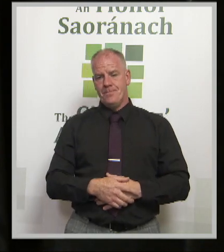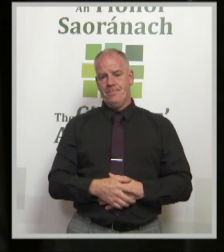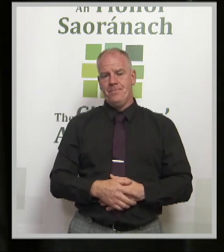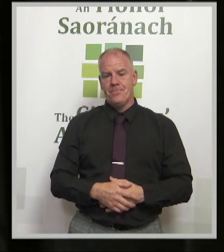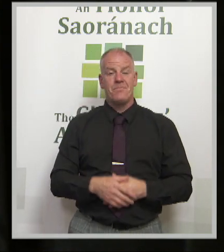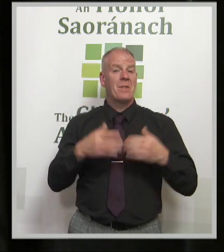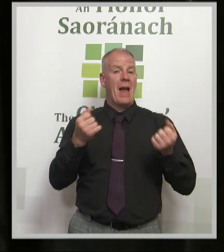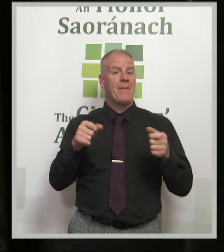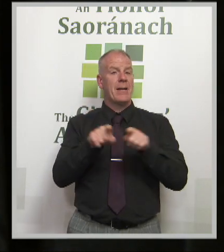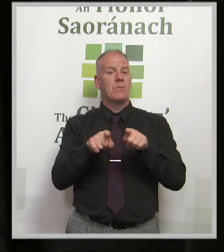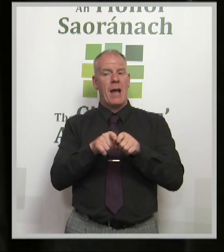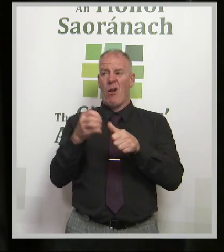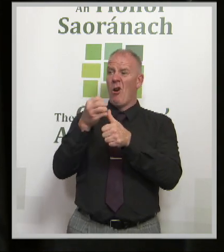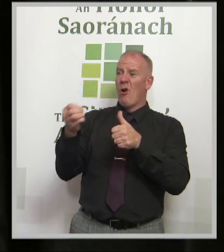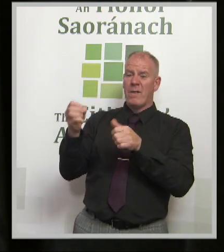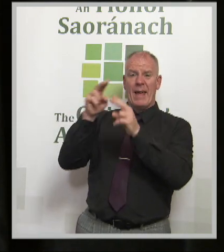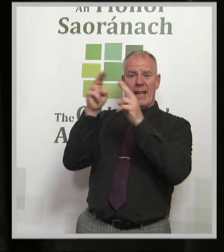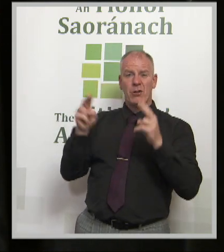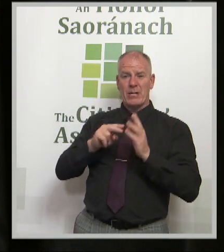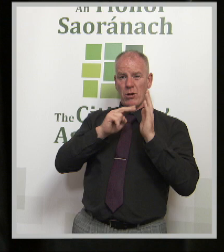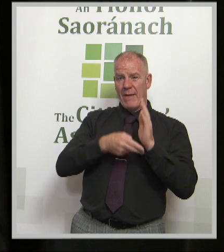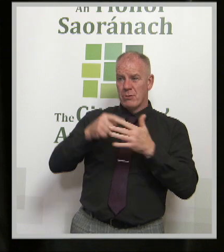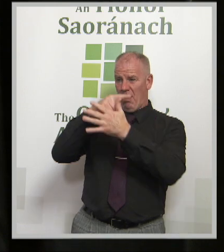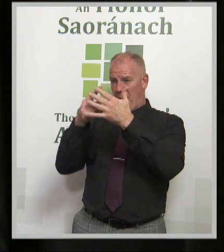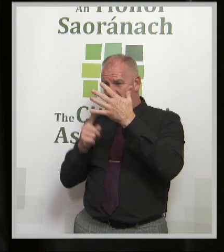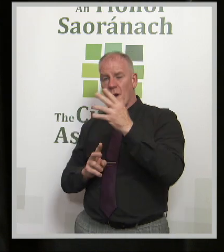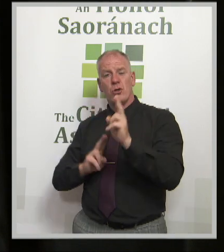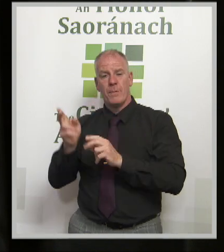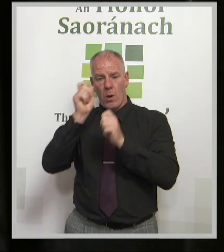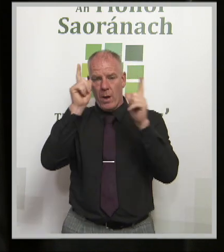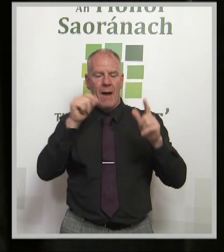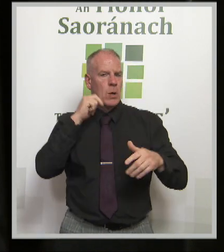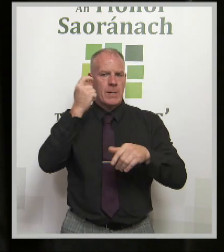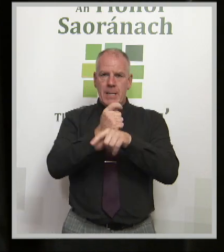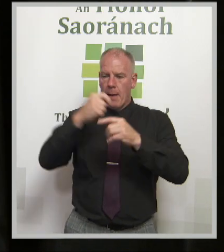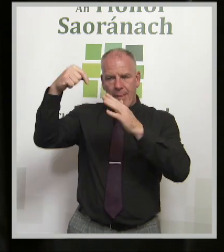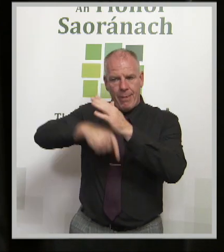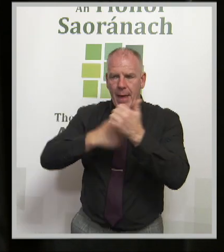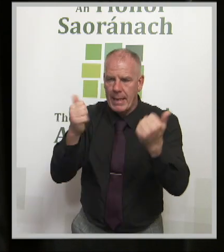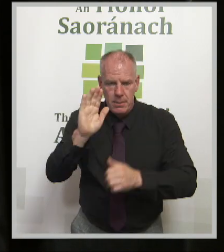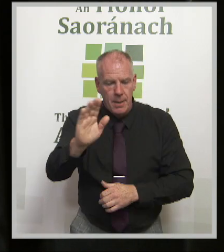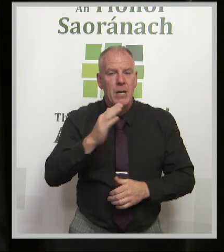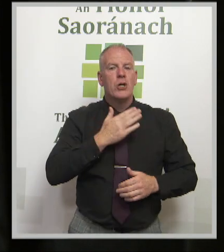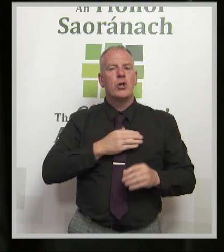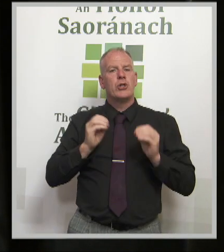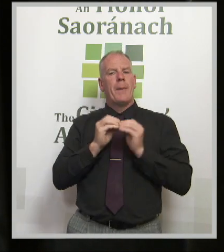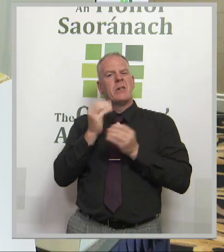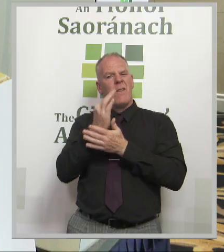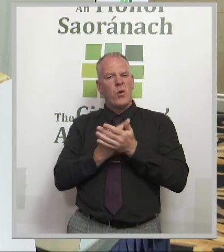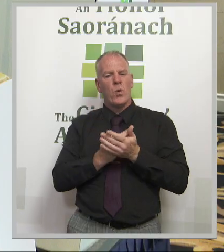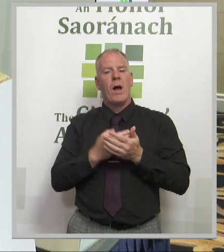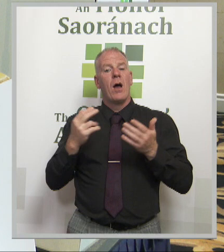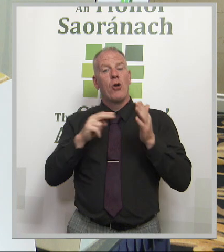a whole series of other international conventions that you should be aware of. I don't have time to go into any of them, but just to mention that we have